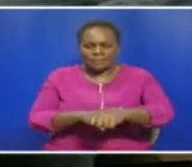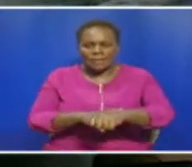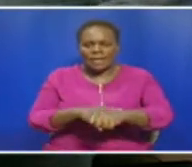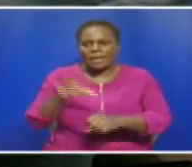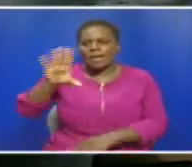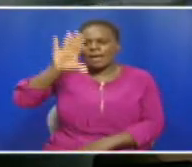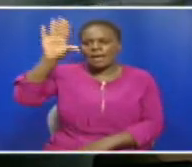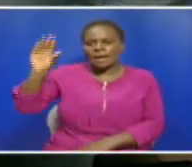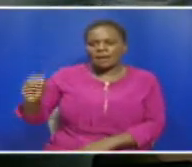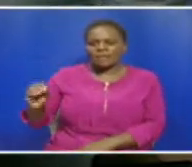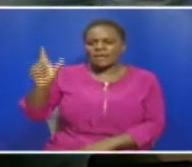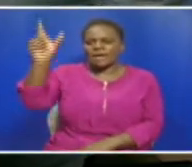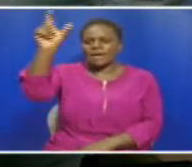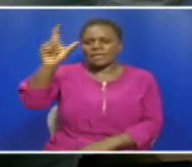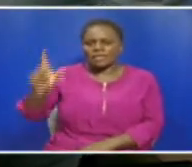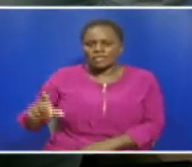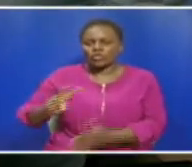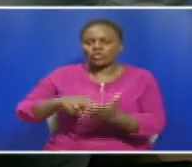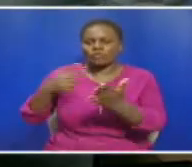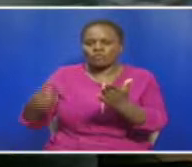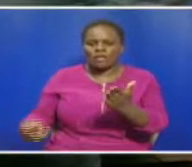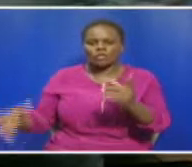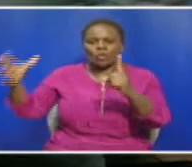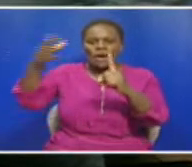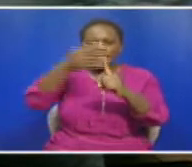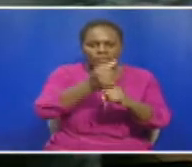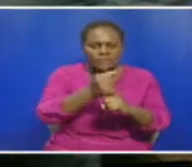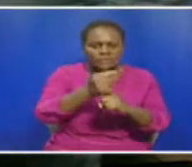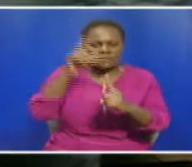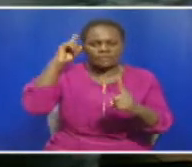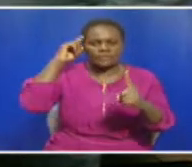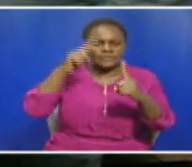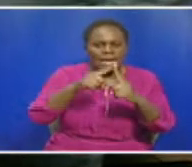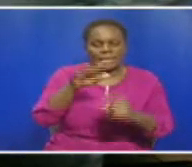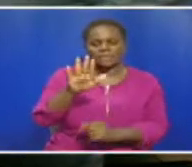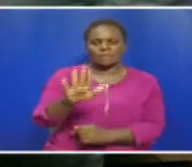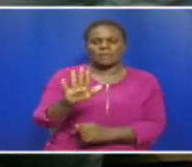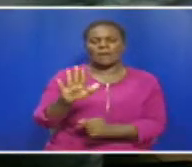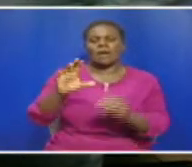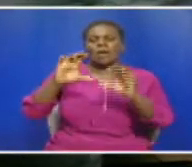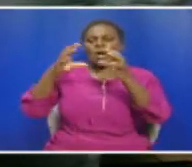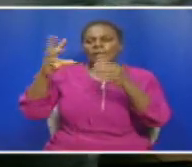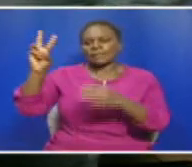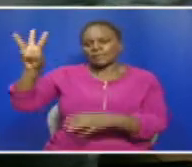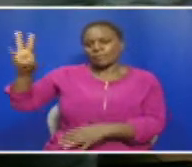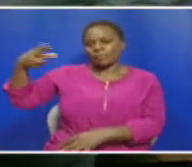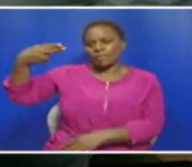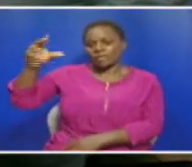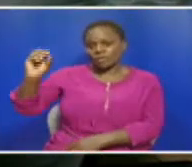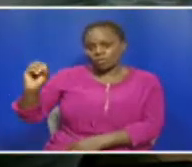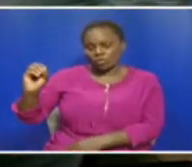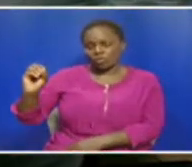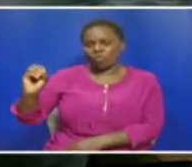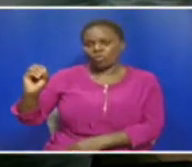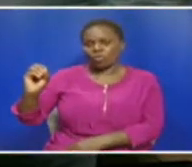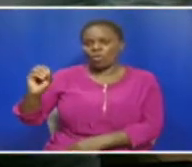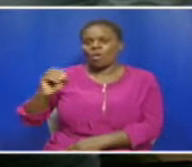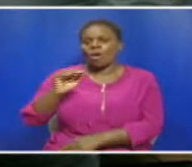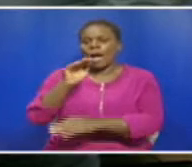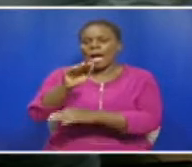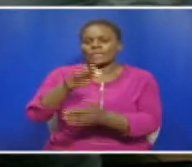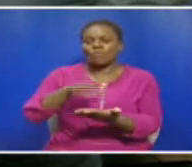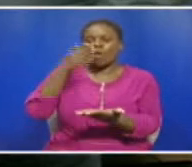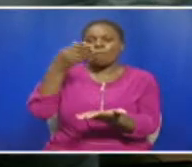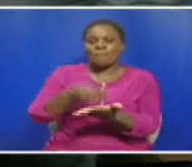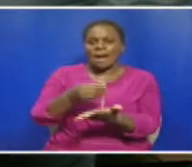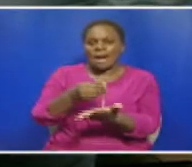the African region has failed to meet its vaccination targets, and the World Health Organization is now appealing for more